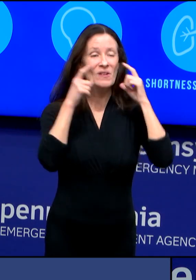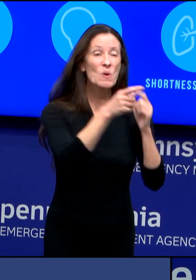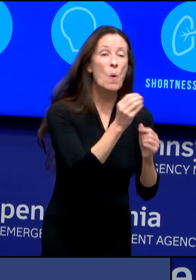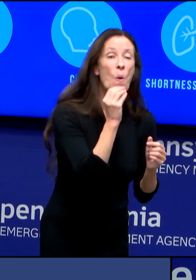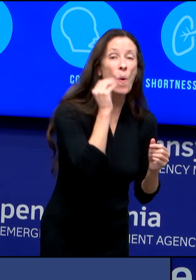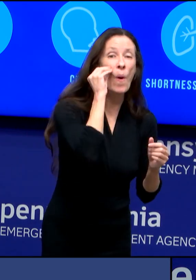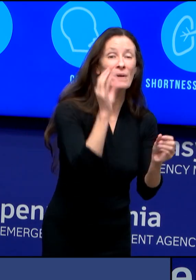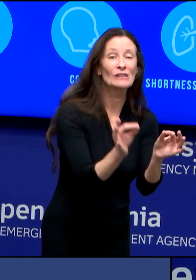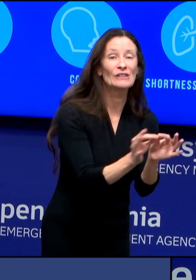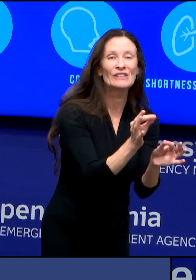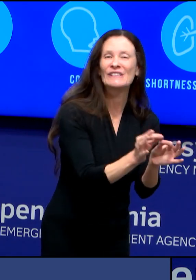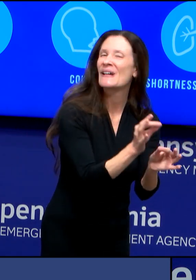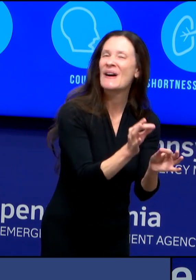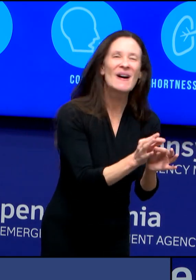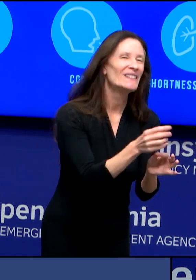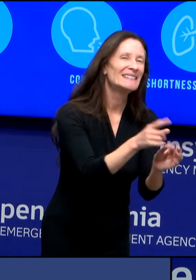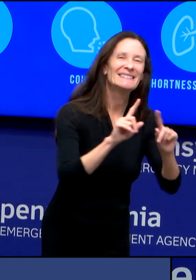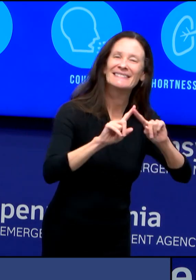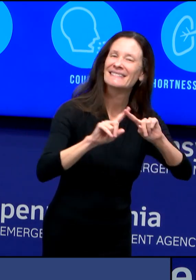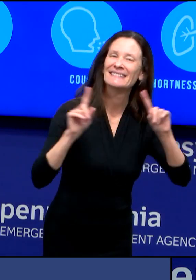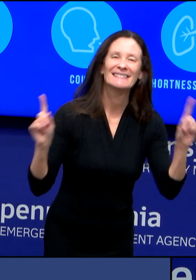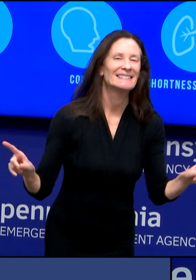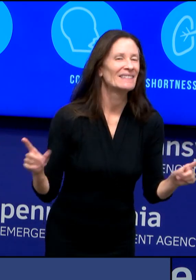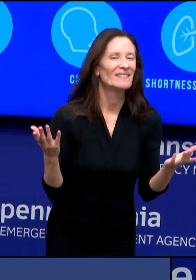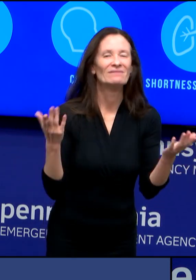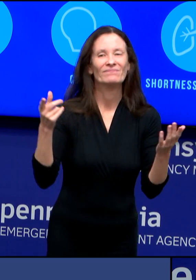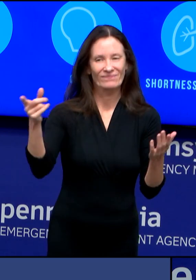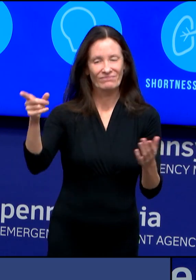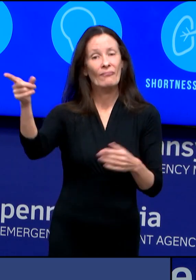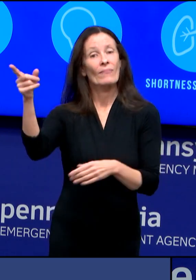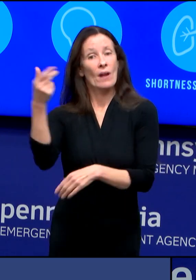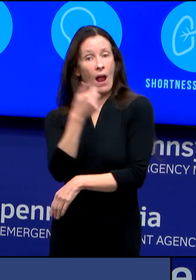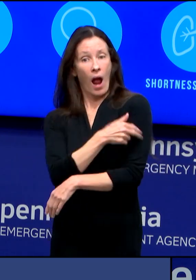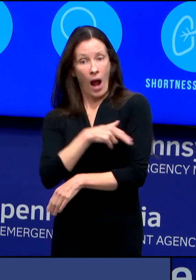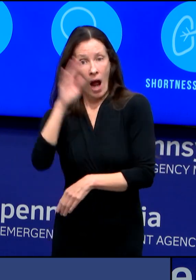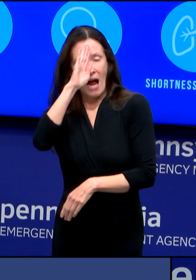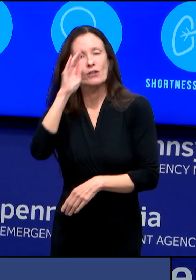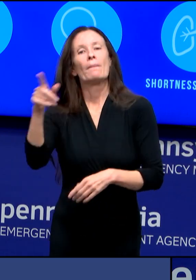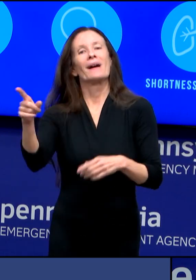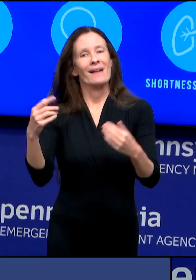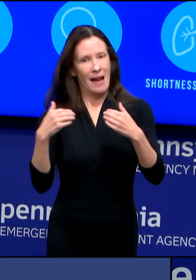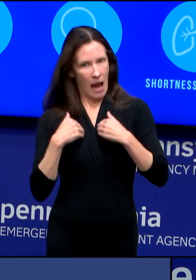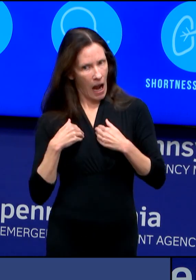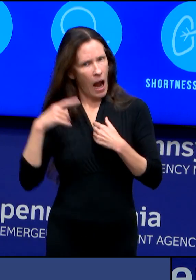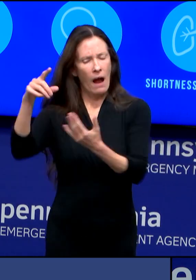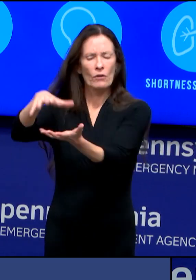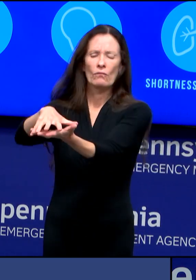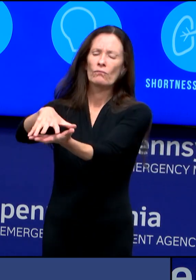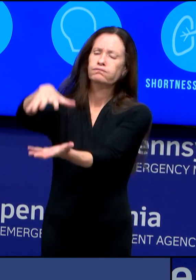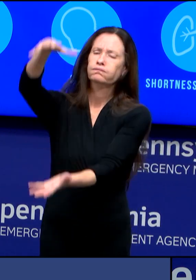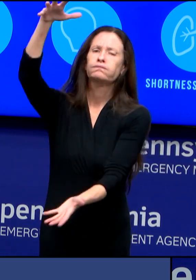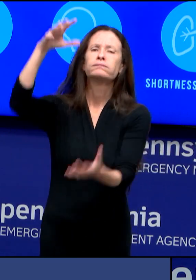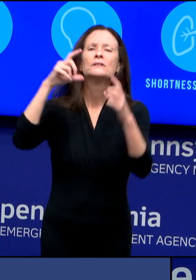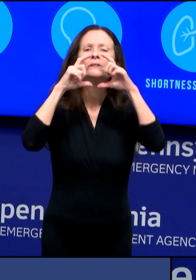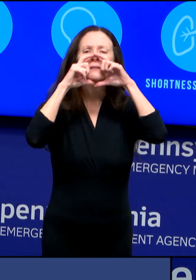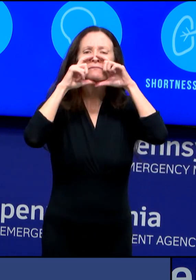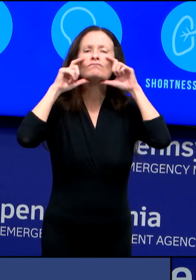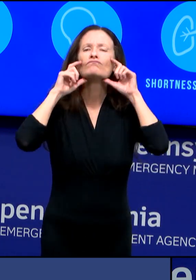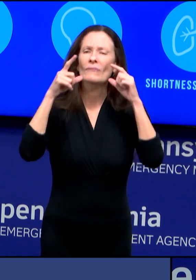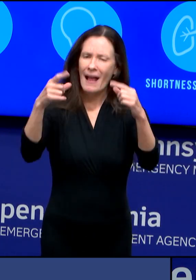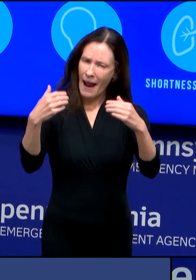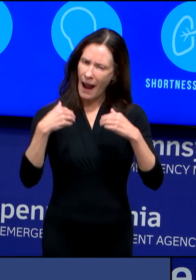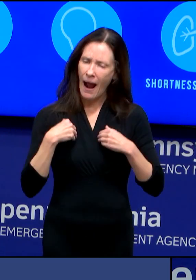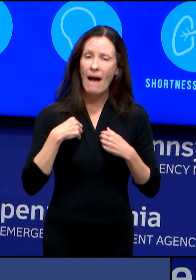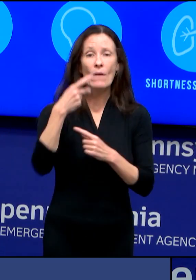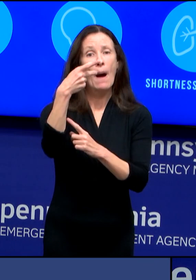masks that are available in our hospitals and health systems. They have stores. We have stores in Pennsylvania. We have more